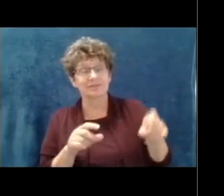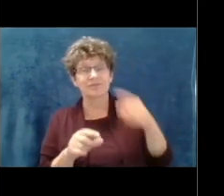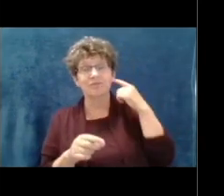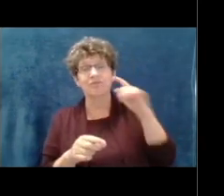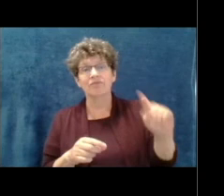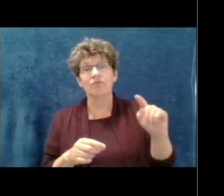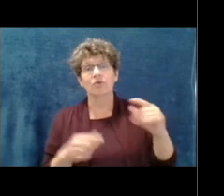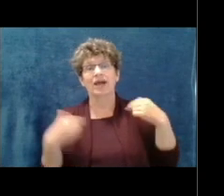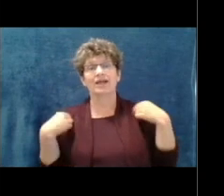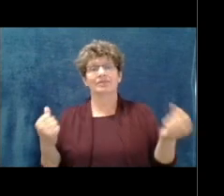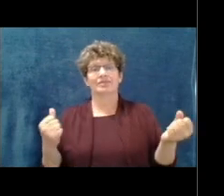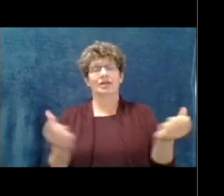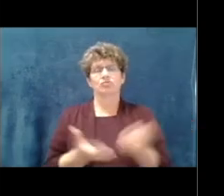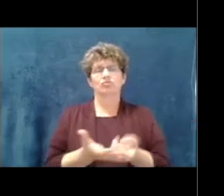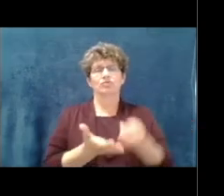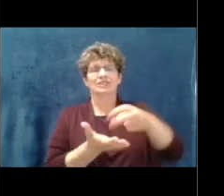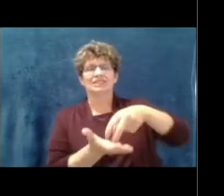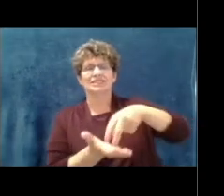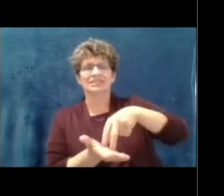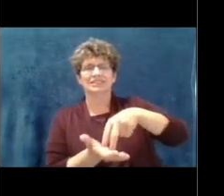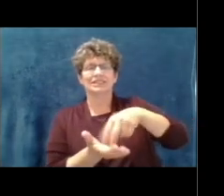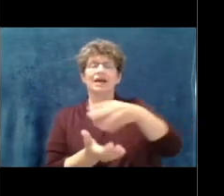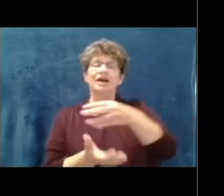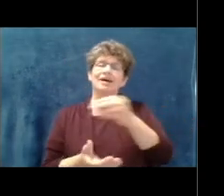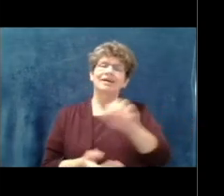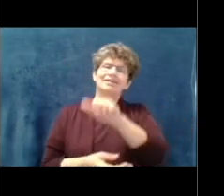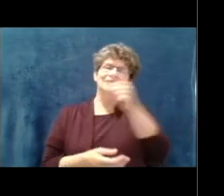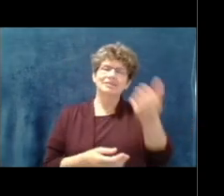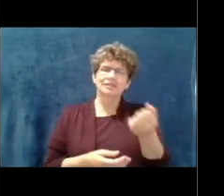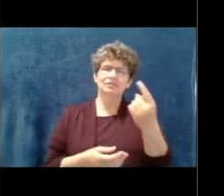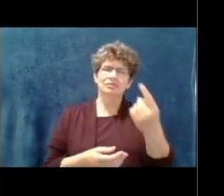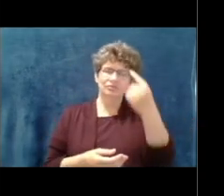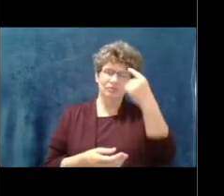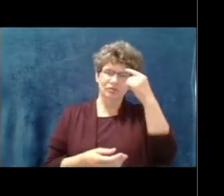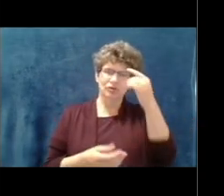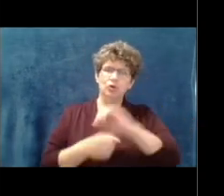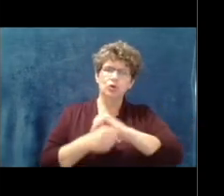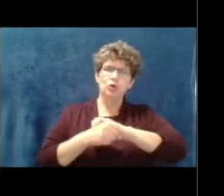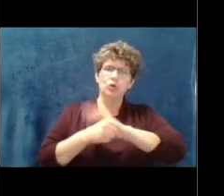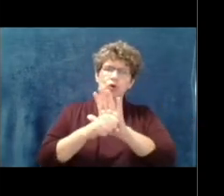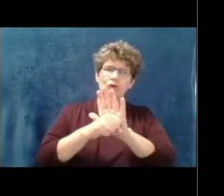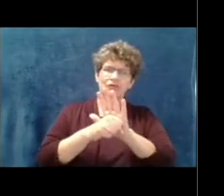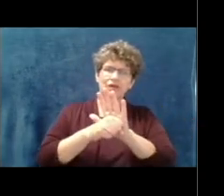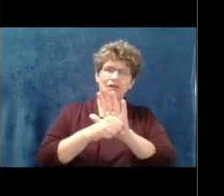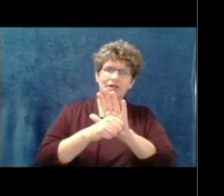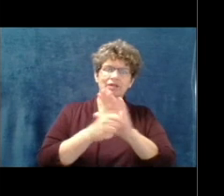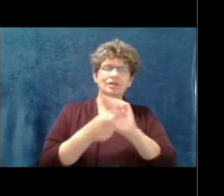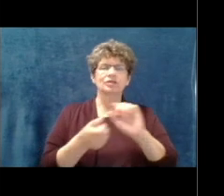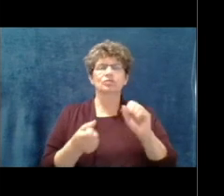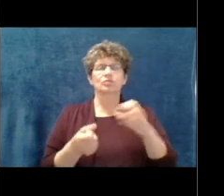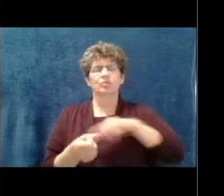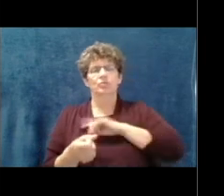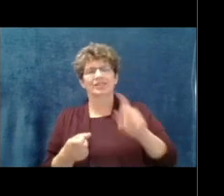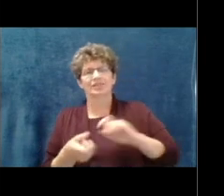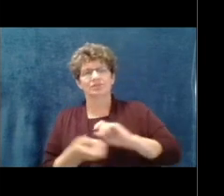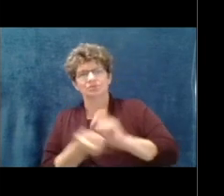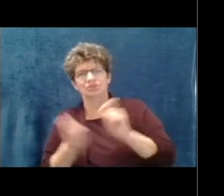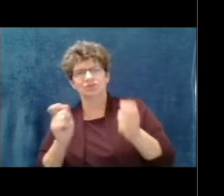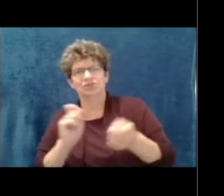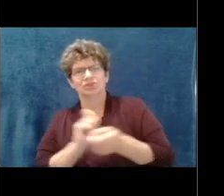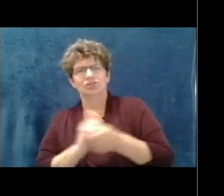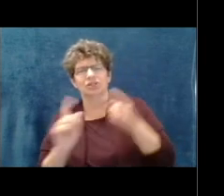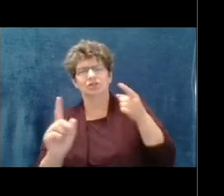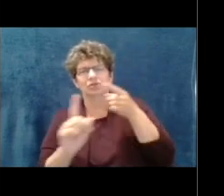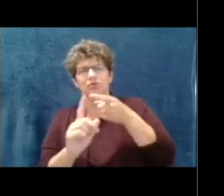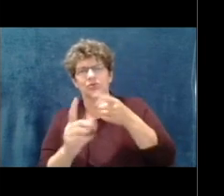that's specifically oriented to COVID, with modifications to how we can set some of these kinds of goals to COVID. And I think we'll be able to provide